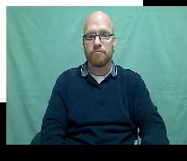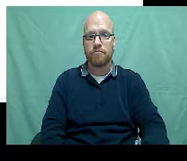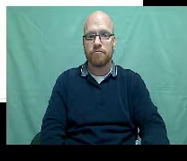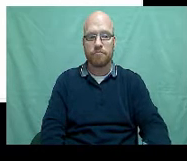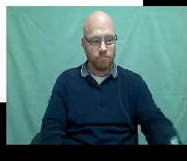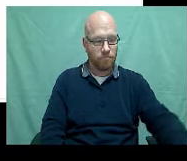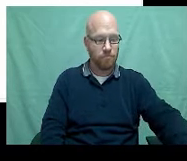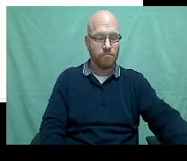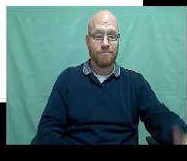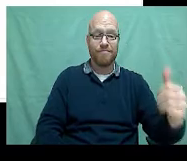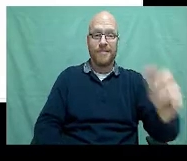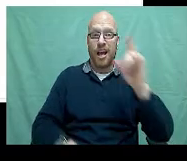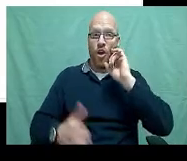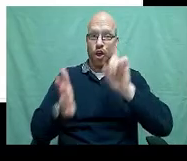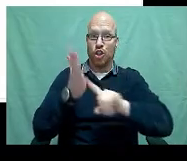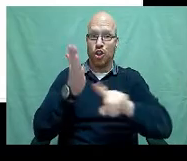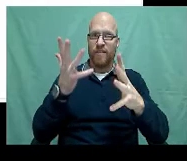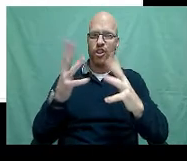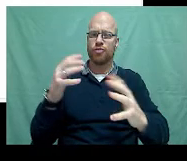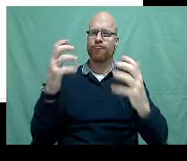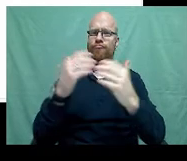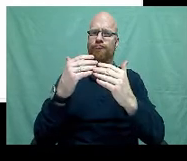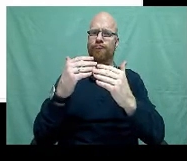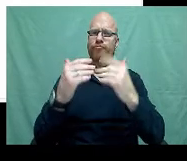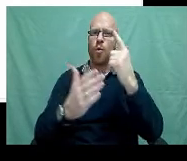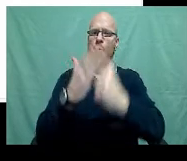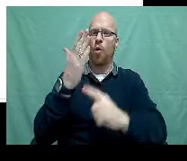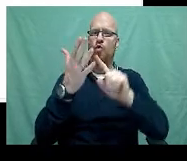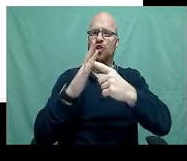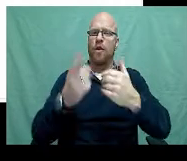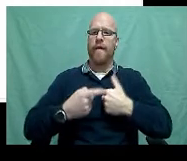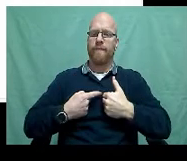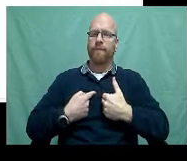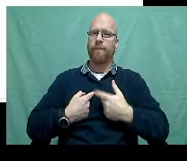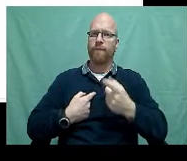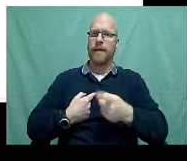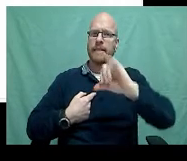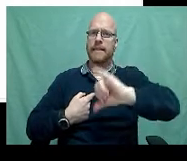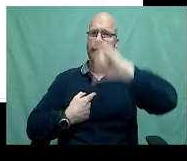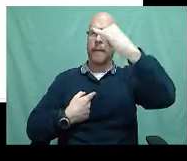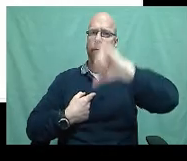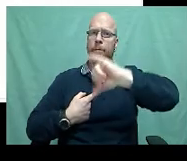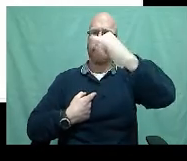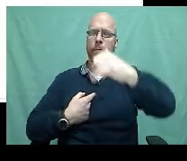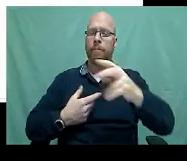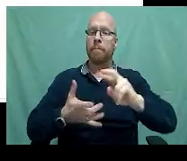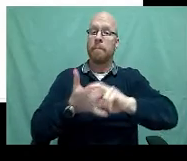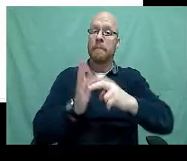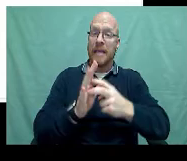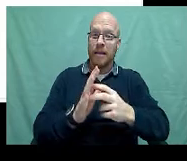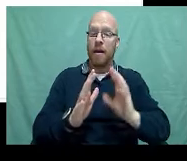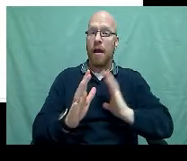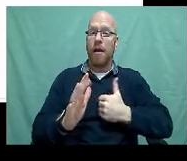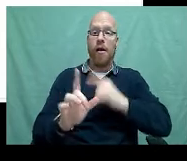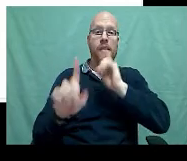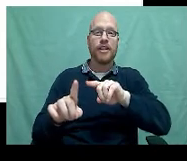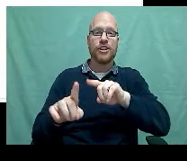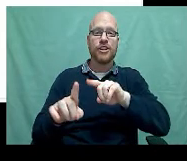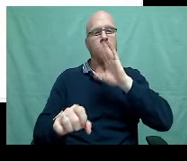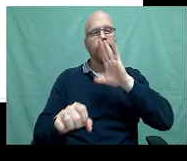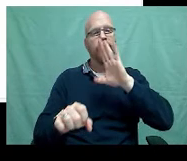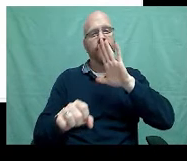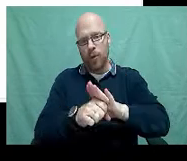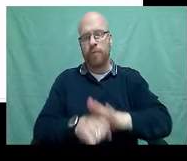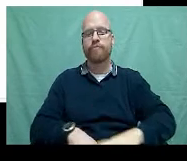now our check our check has worked our multiplication and trinomial here at the bottom here